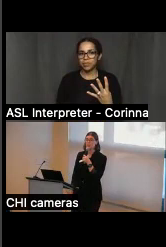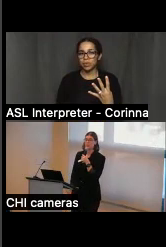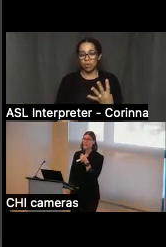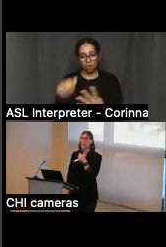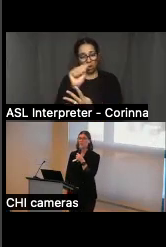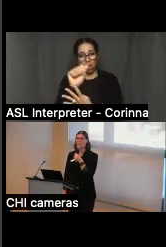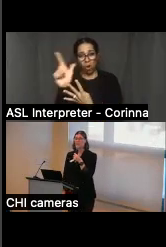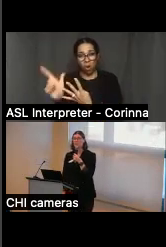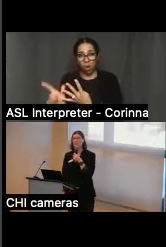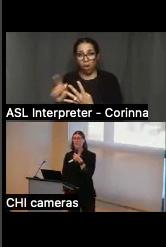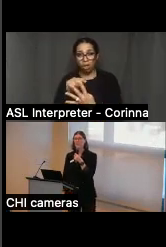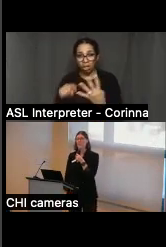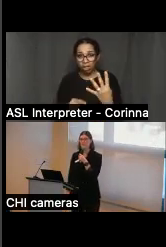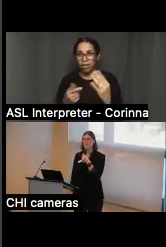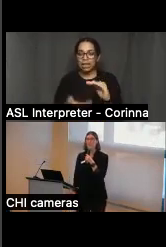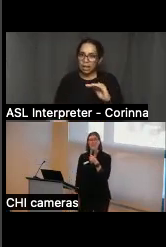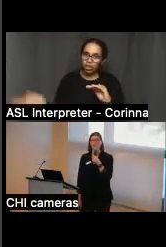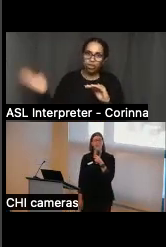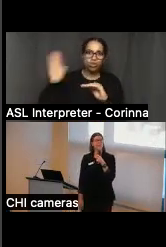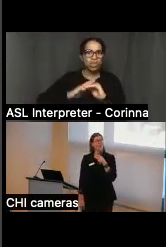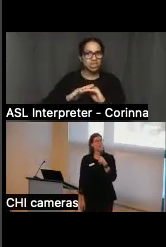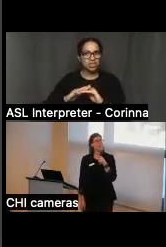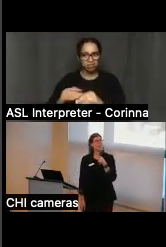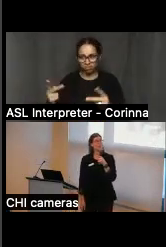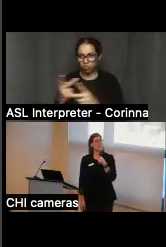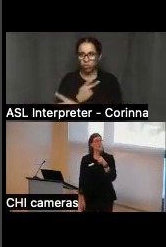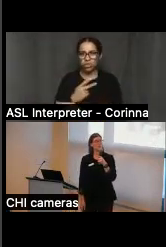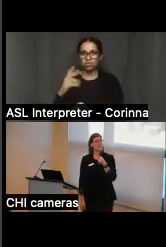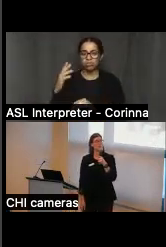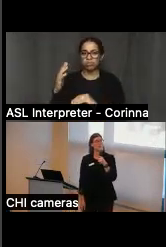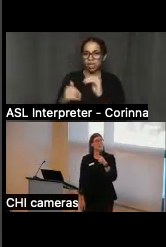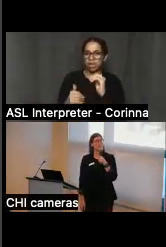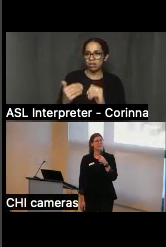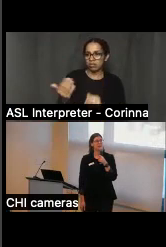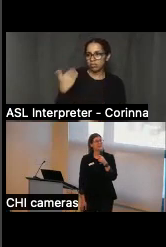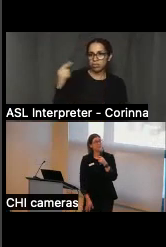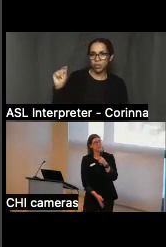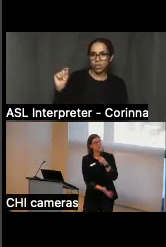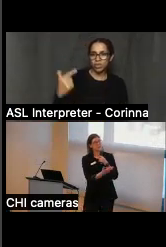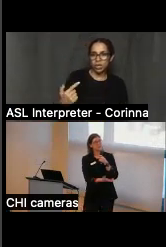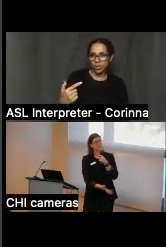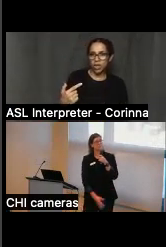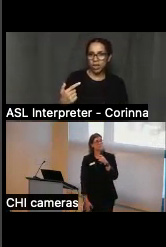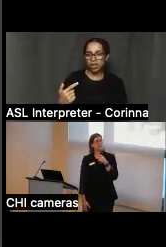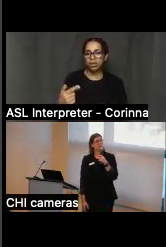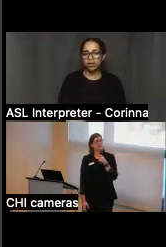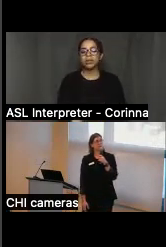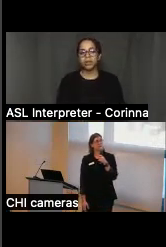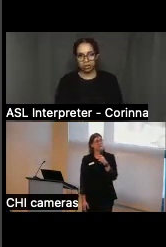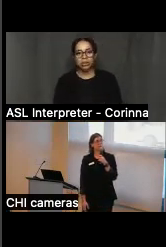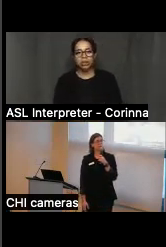these metrics increased significantly between 2021 and 2023. So for example, I'll just point